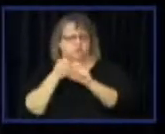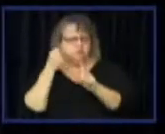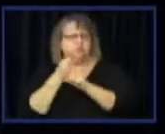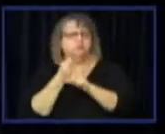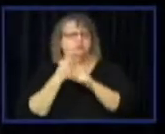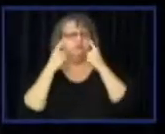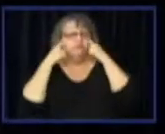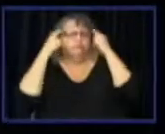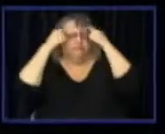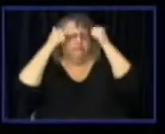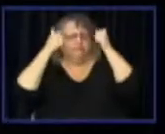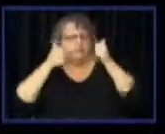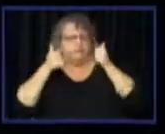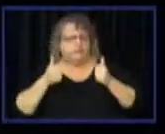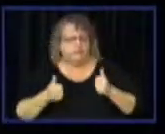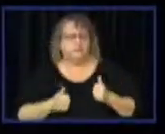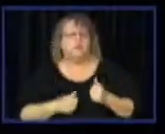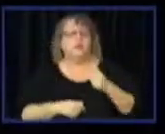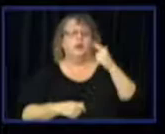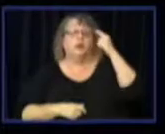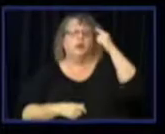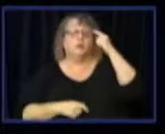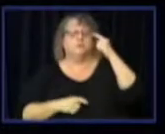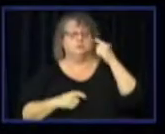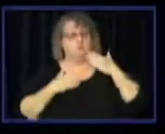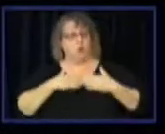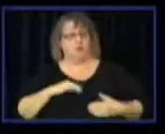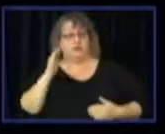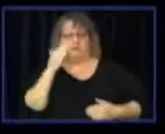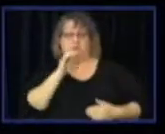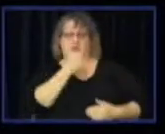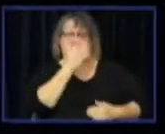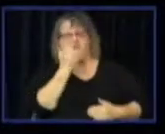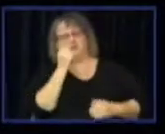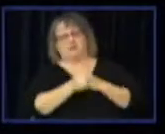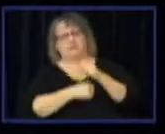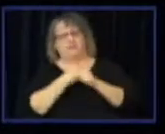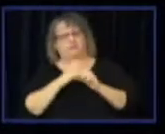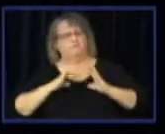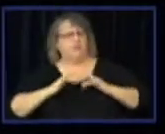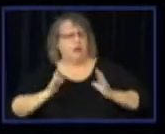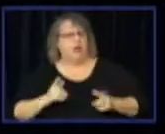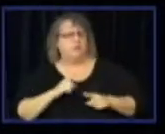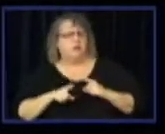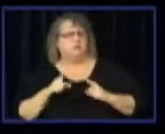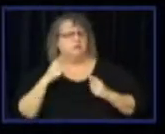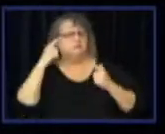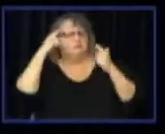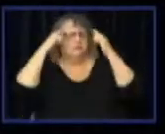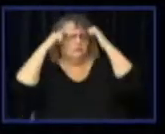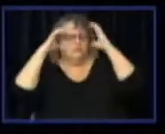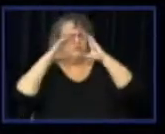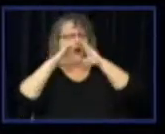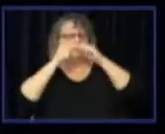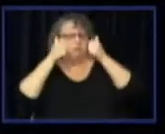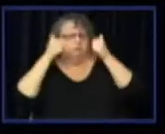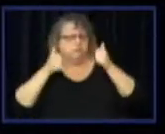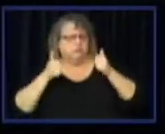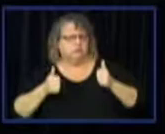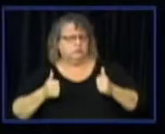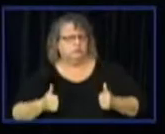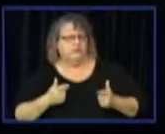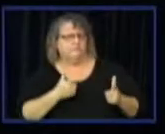getting concussions, you actually may seem okay for 10 to 15 years, and then you suddenly deteriorate. There's two